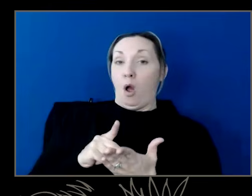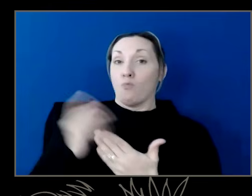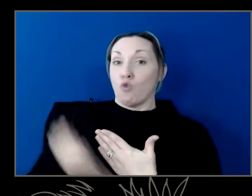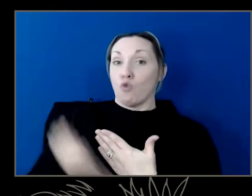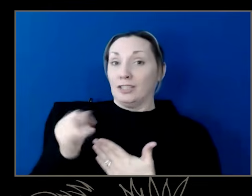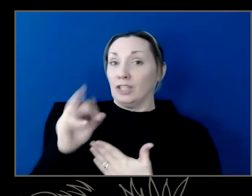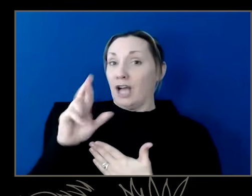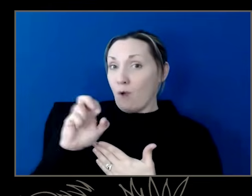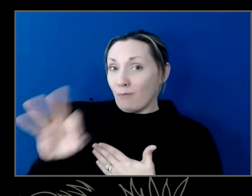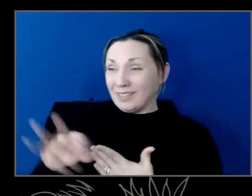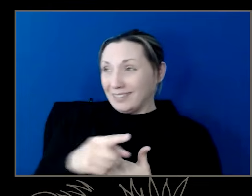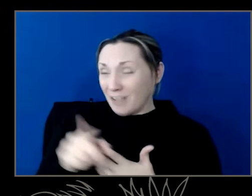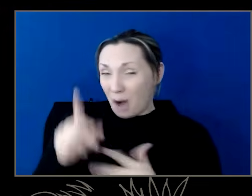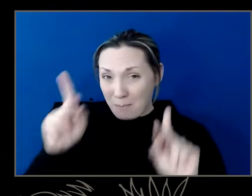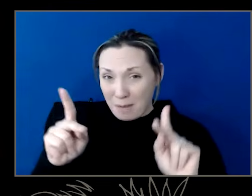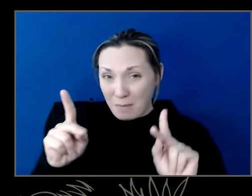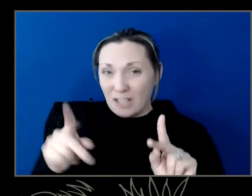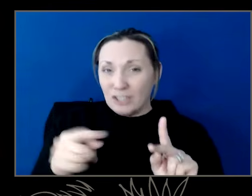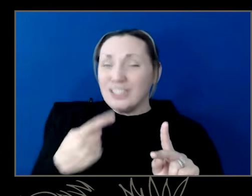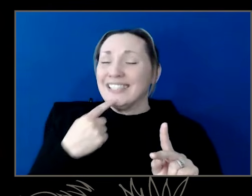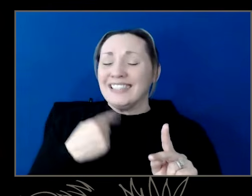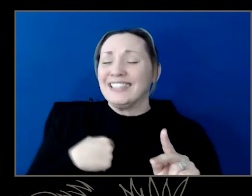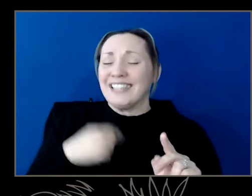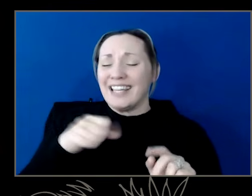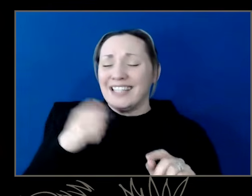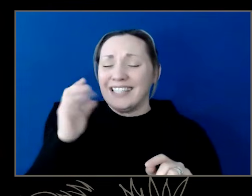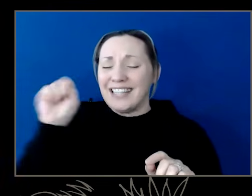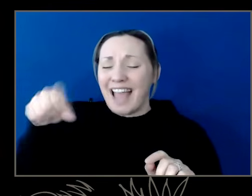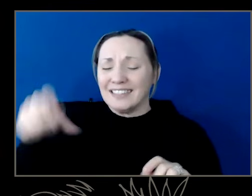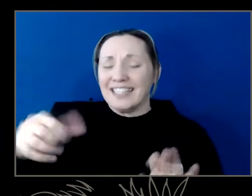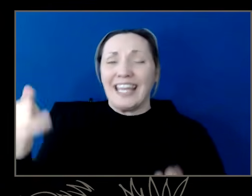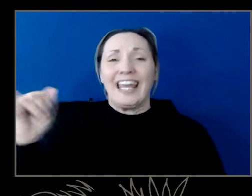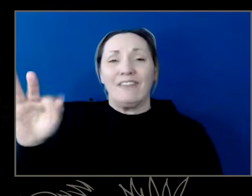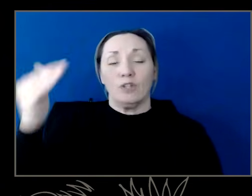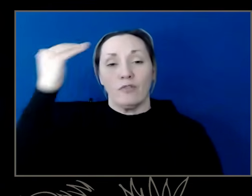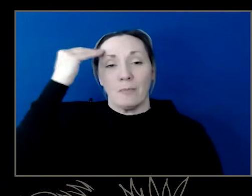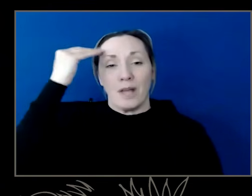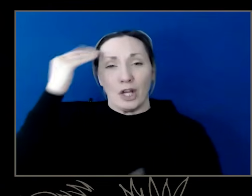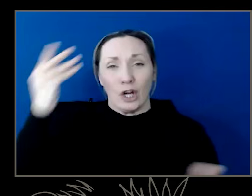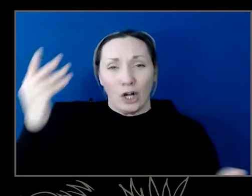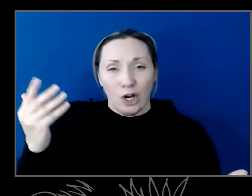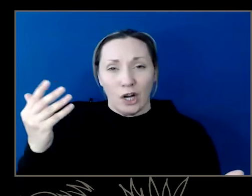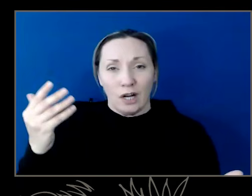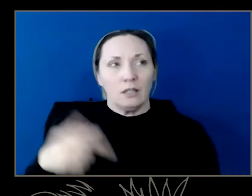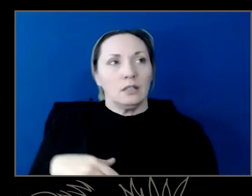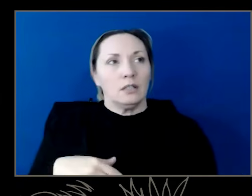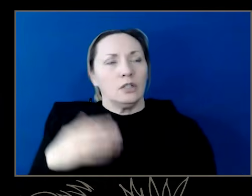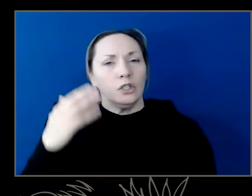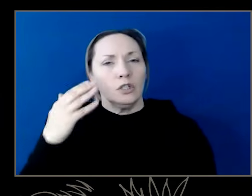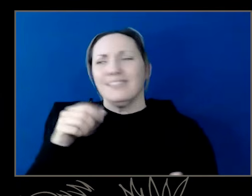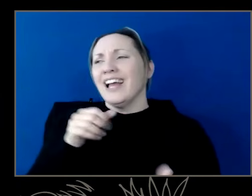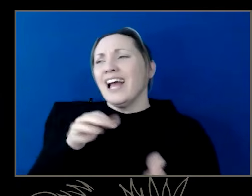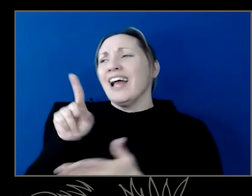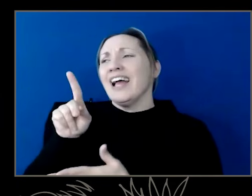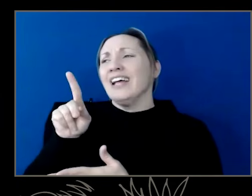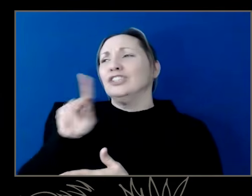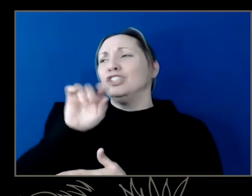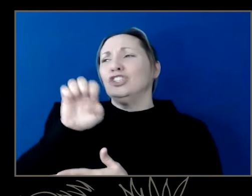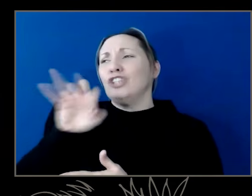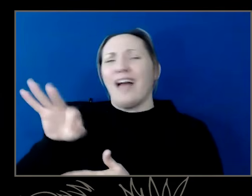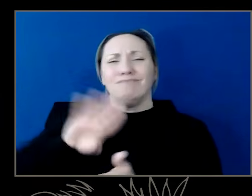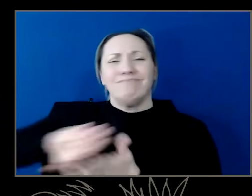Are people familiar? Just give a verbal like yes, shout. Yeah. You don't count, Jeff. Okay, so not